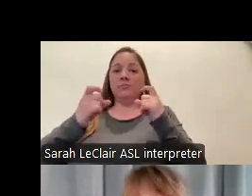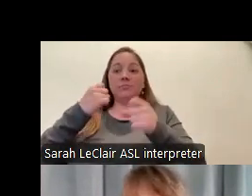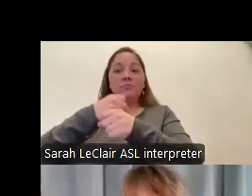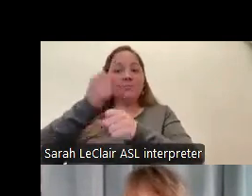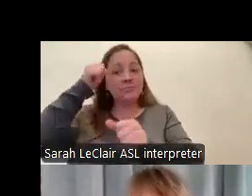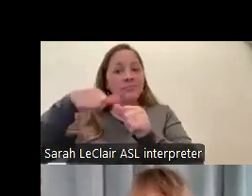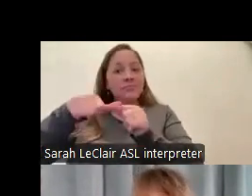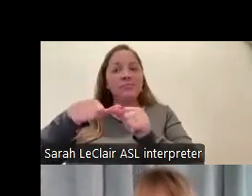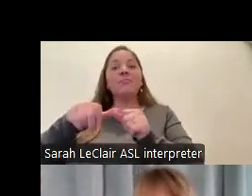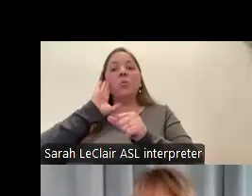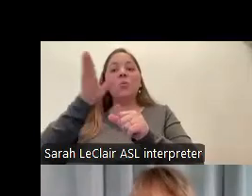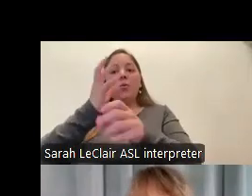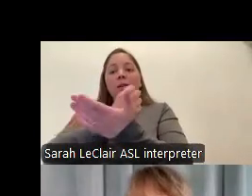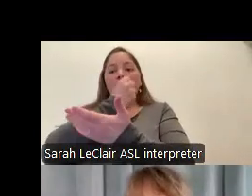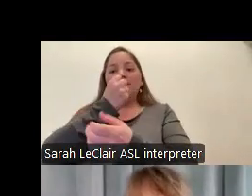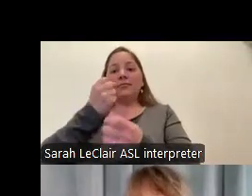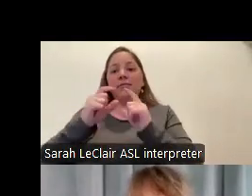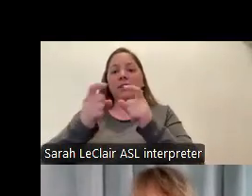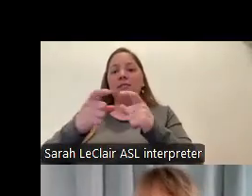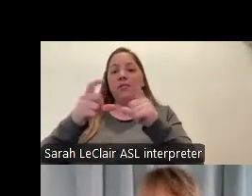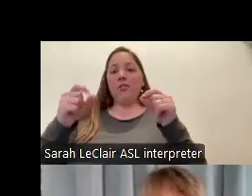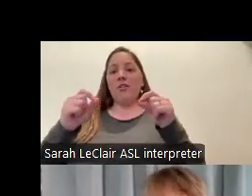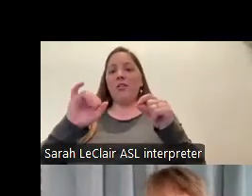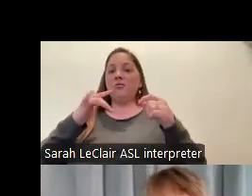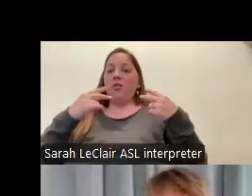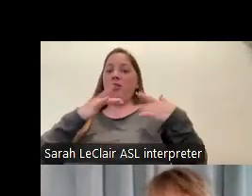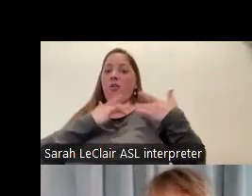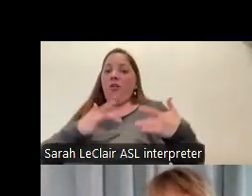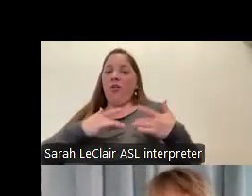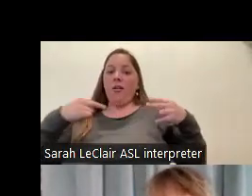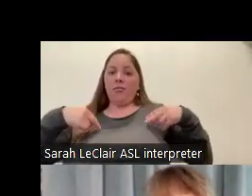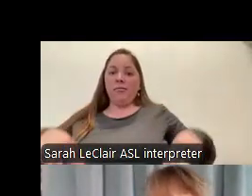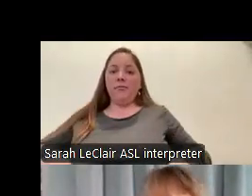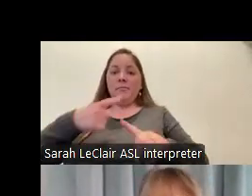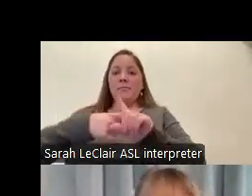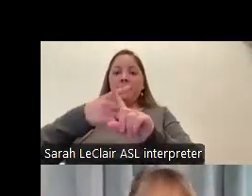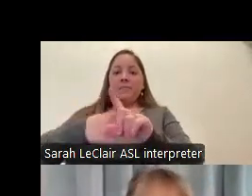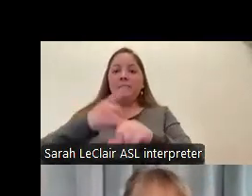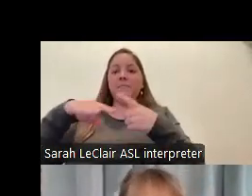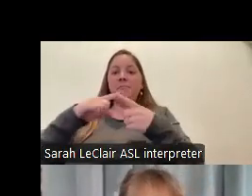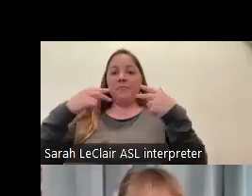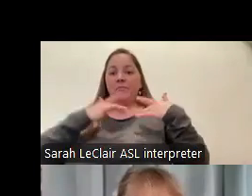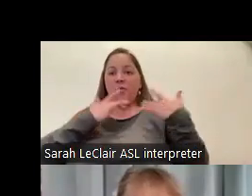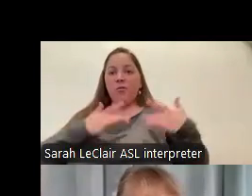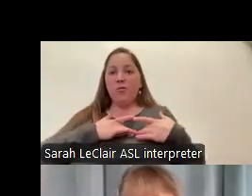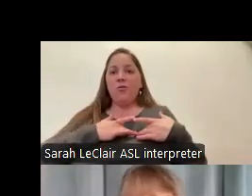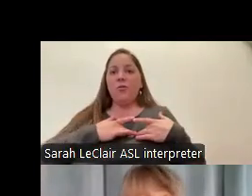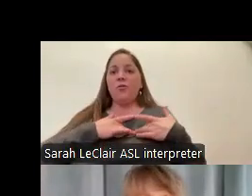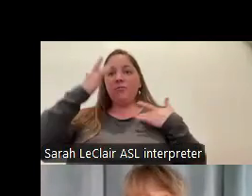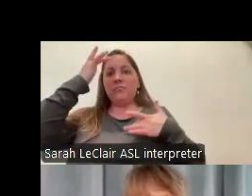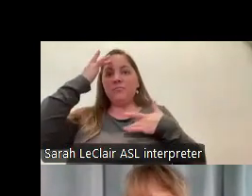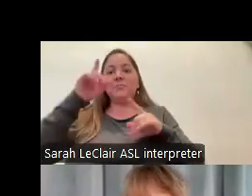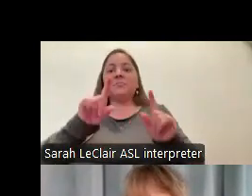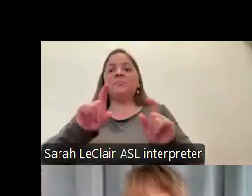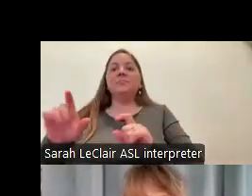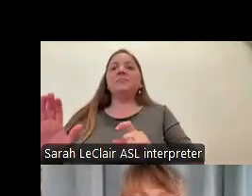all in honor of February, American Heart Month, celebrating and bringing awareness about heart conditions in America. So let's test